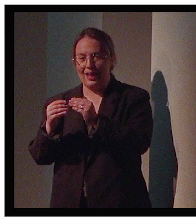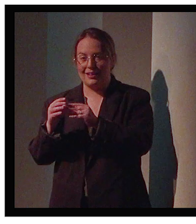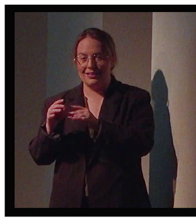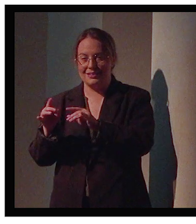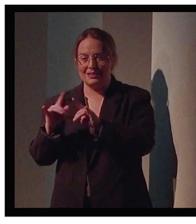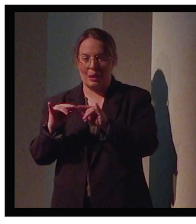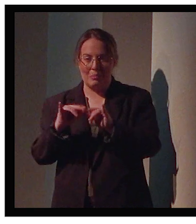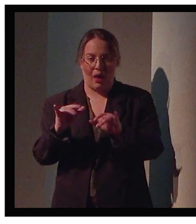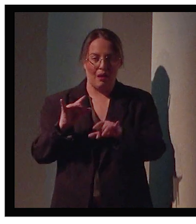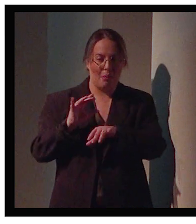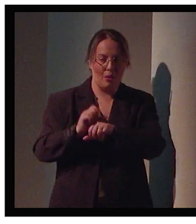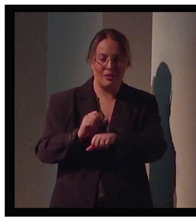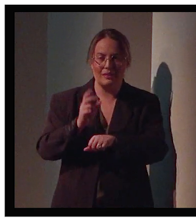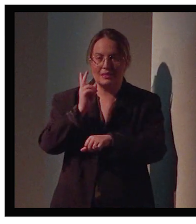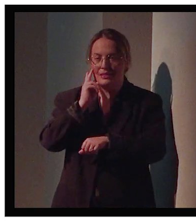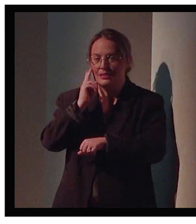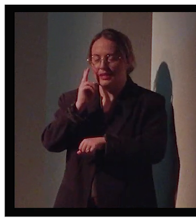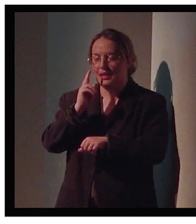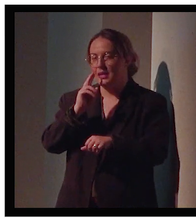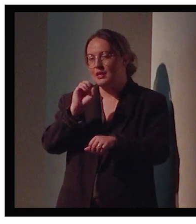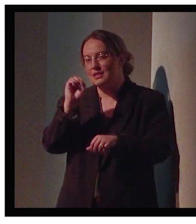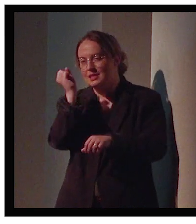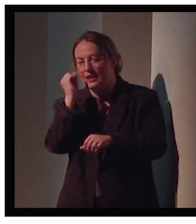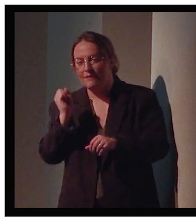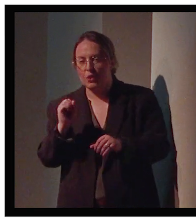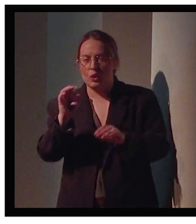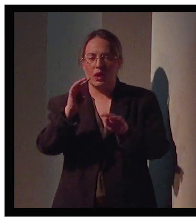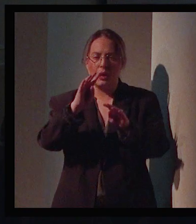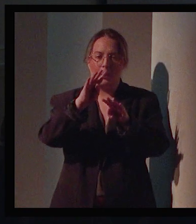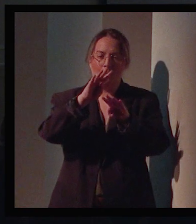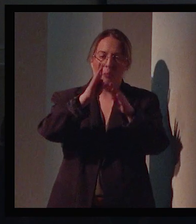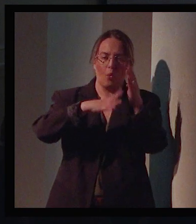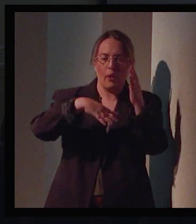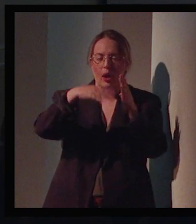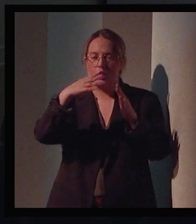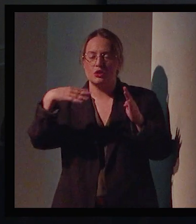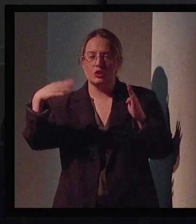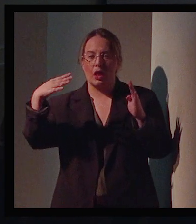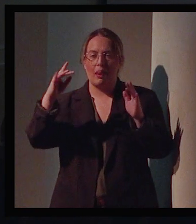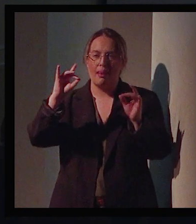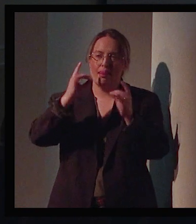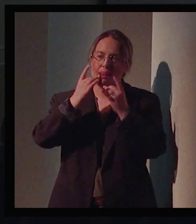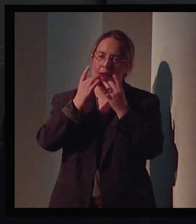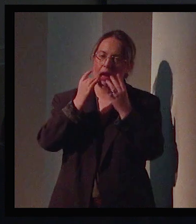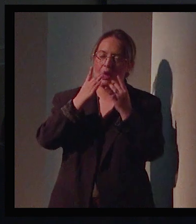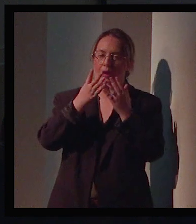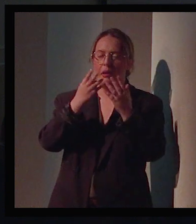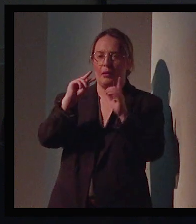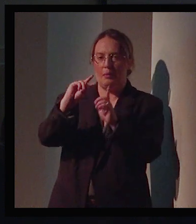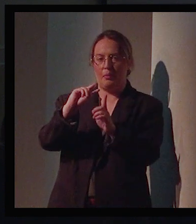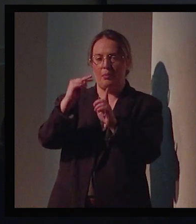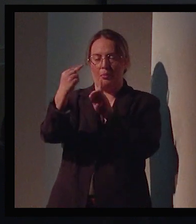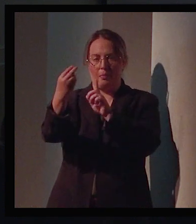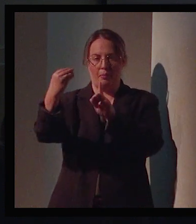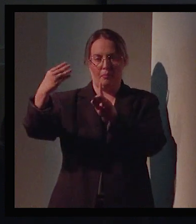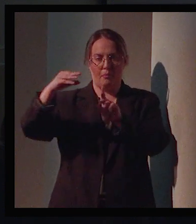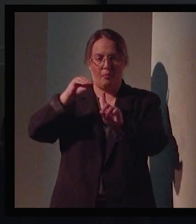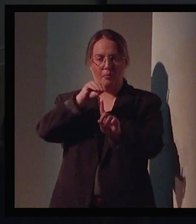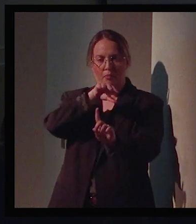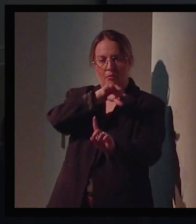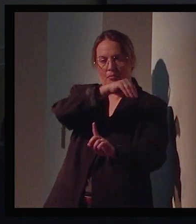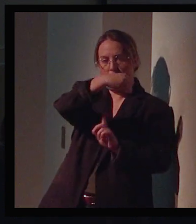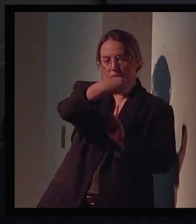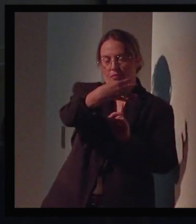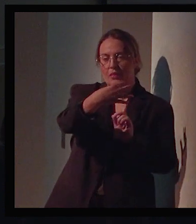feathery brushwork and silvery atmosphere and nuanced light effects that made him an important inspiration